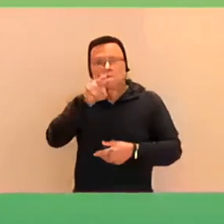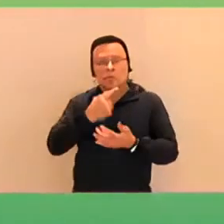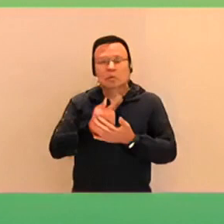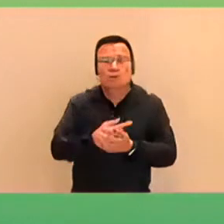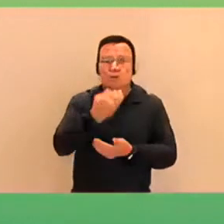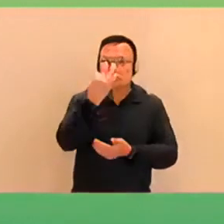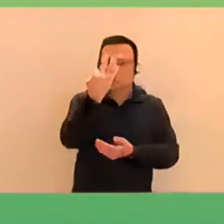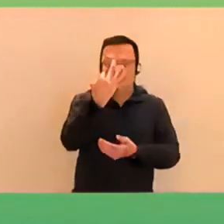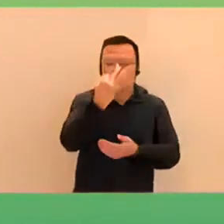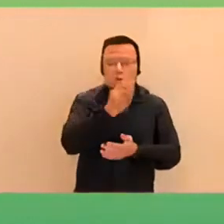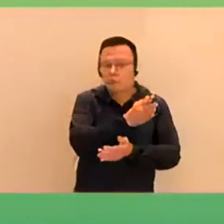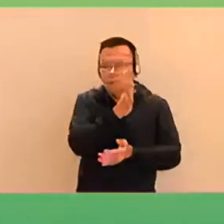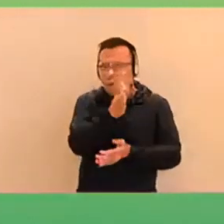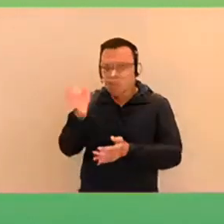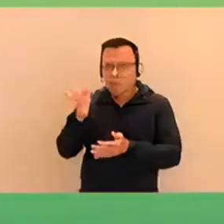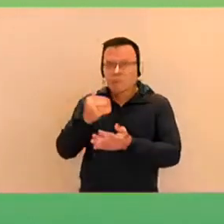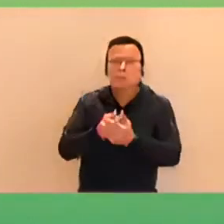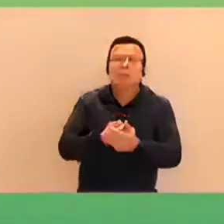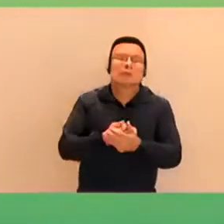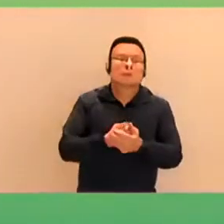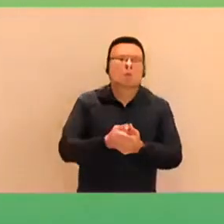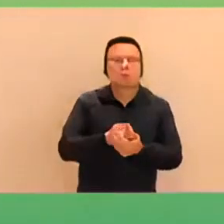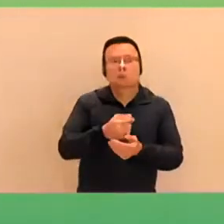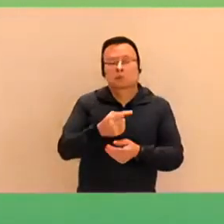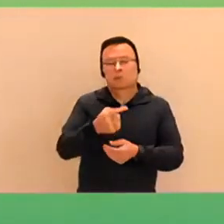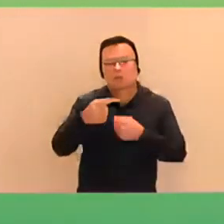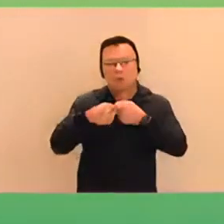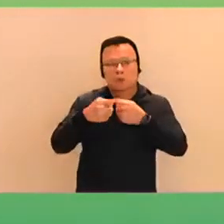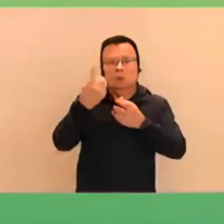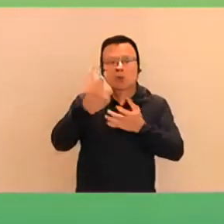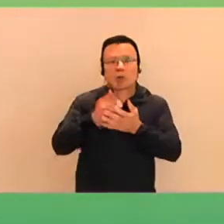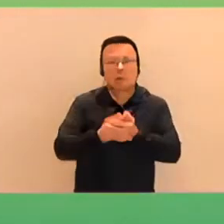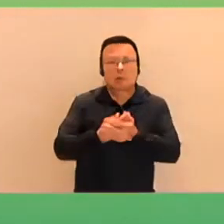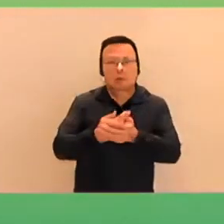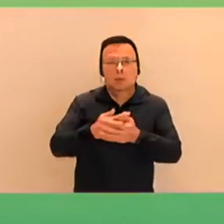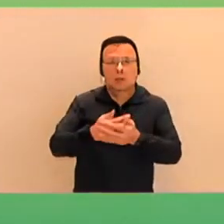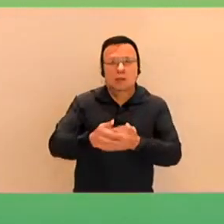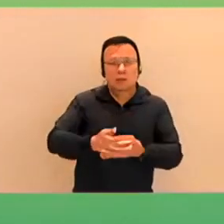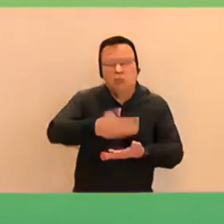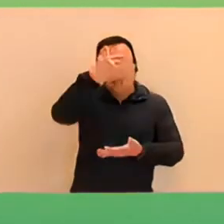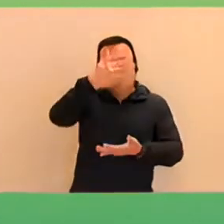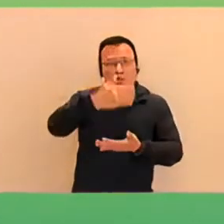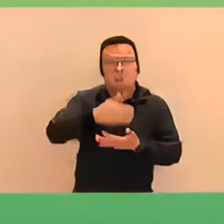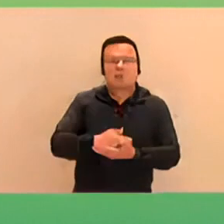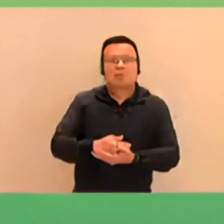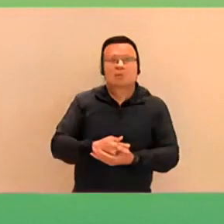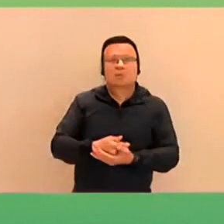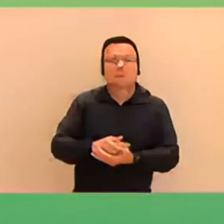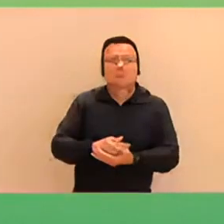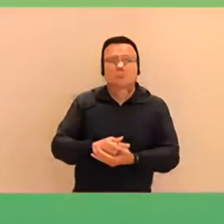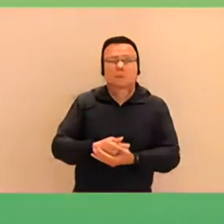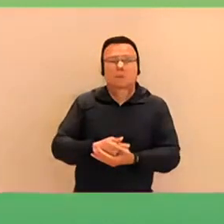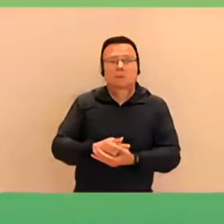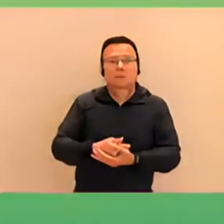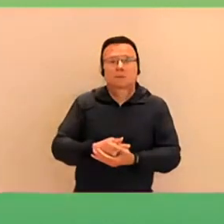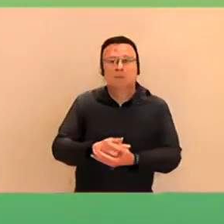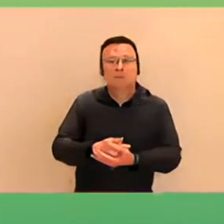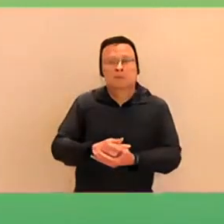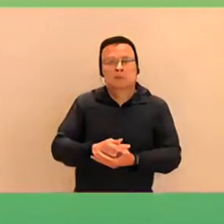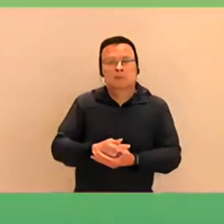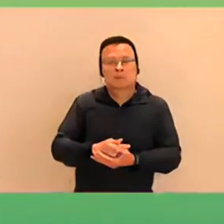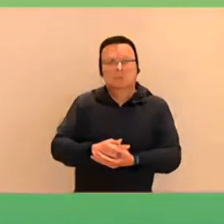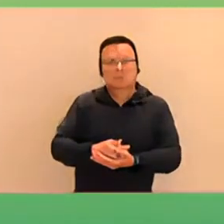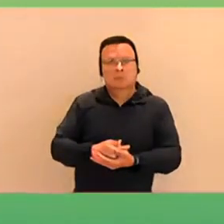one is the building, they're all office buildings, but one part of them are equipped with ceiling fans for cooling. And